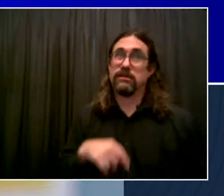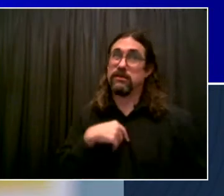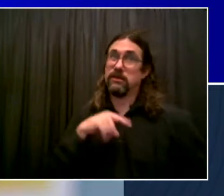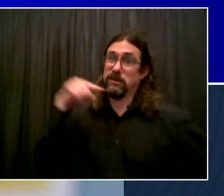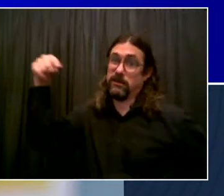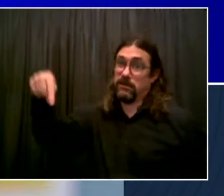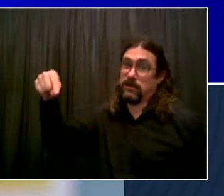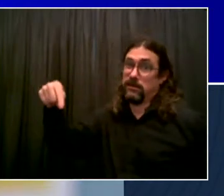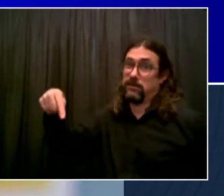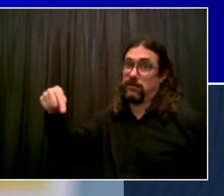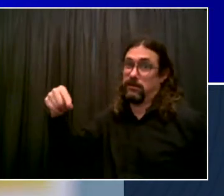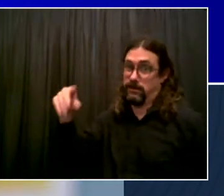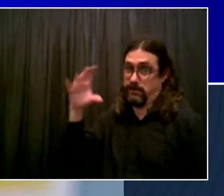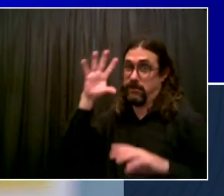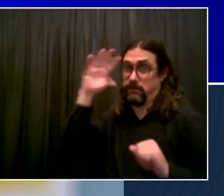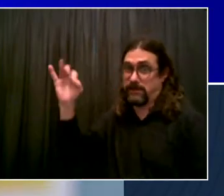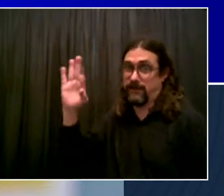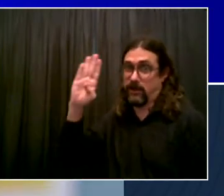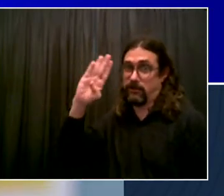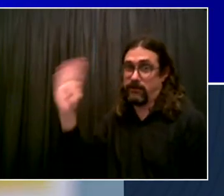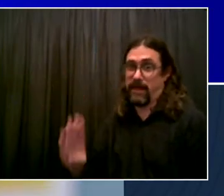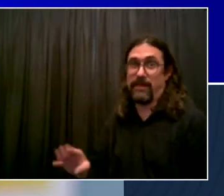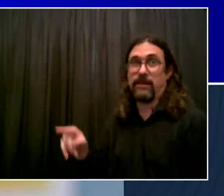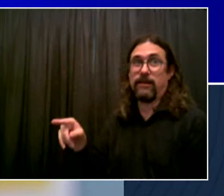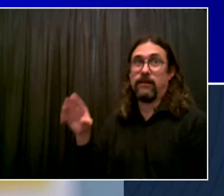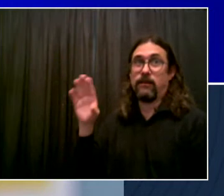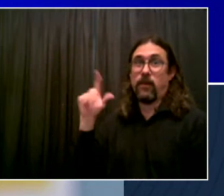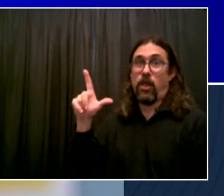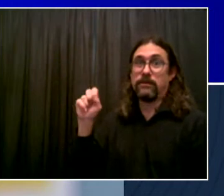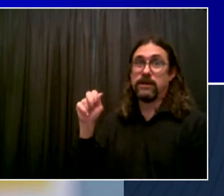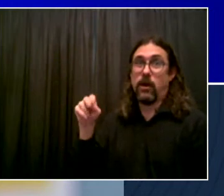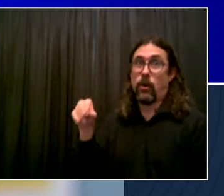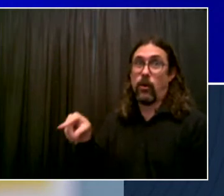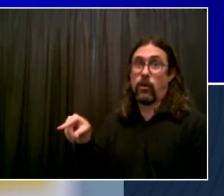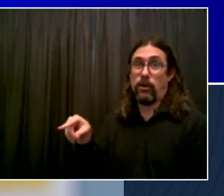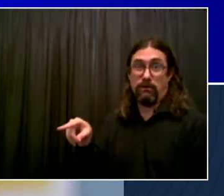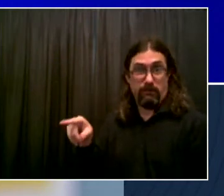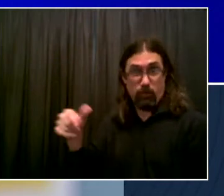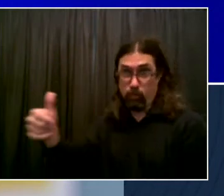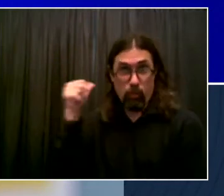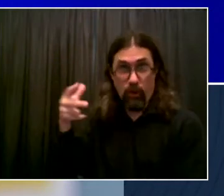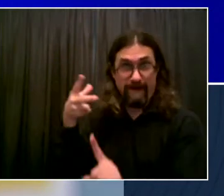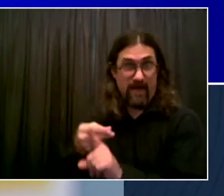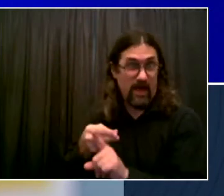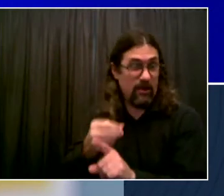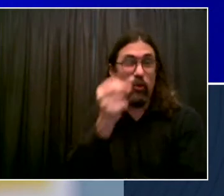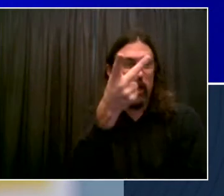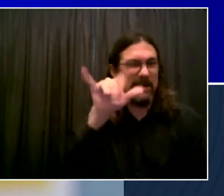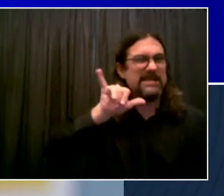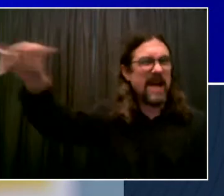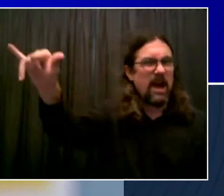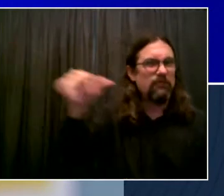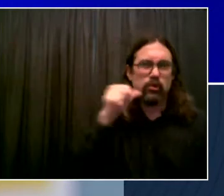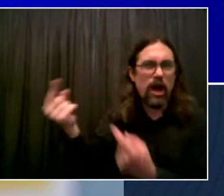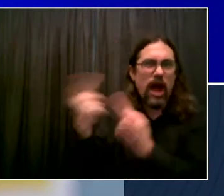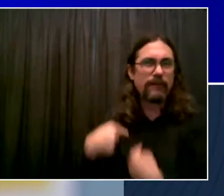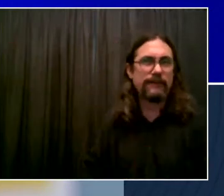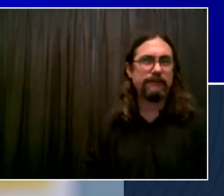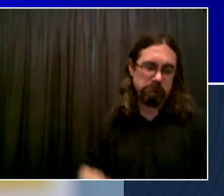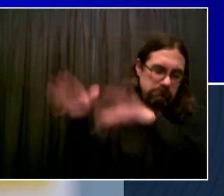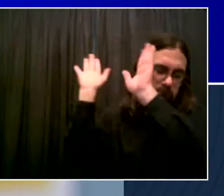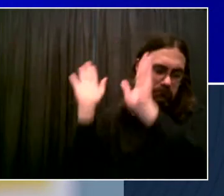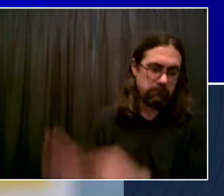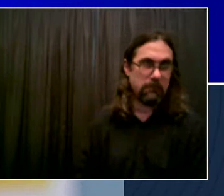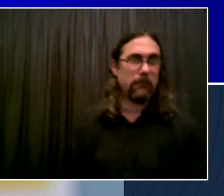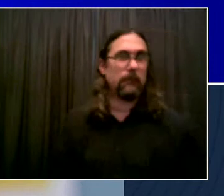coming, because everyone should be safe together. That means everyone needs to be vaccinated. The vast majority of the folks at